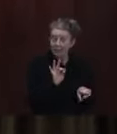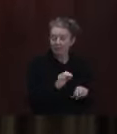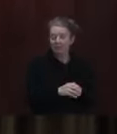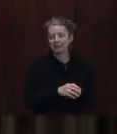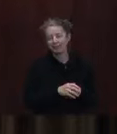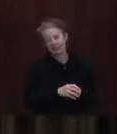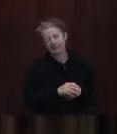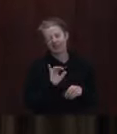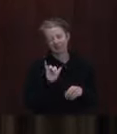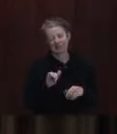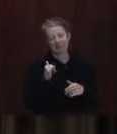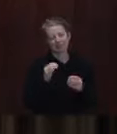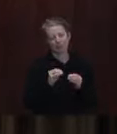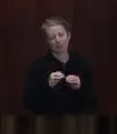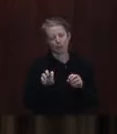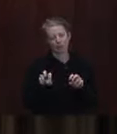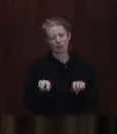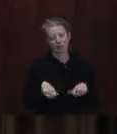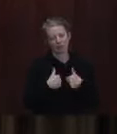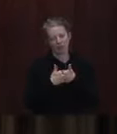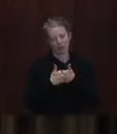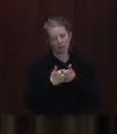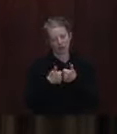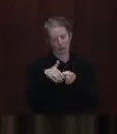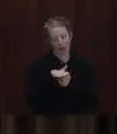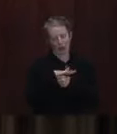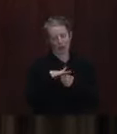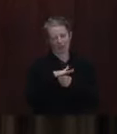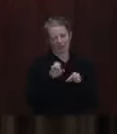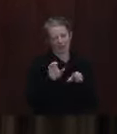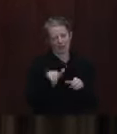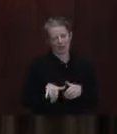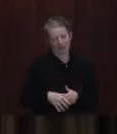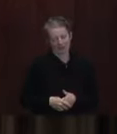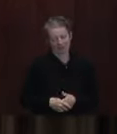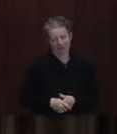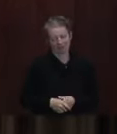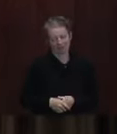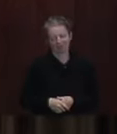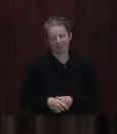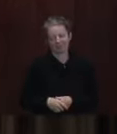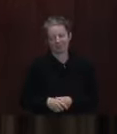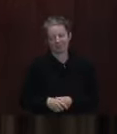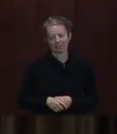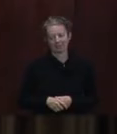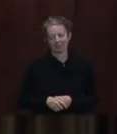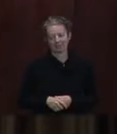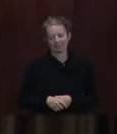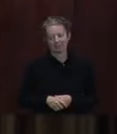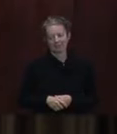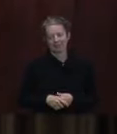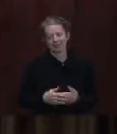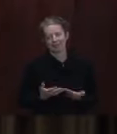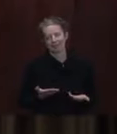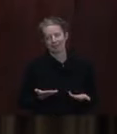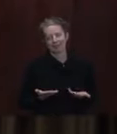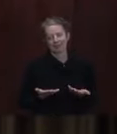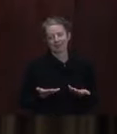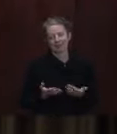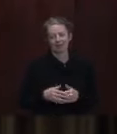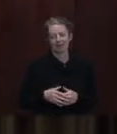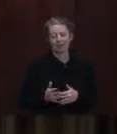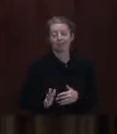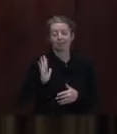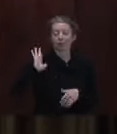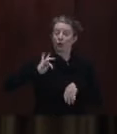probably much more difficult at a local level to do based on maybe not so much early on where we